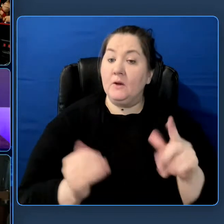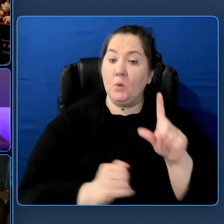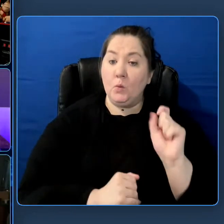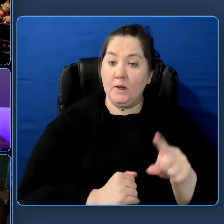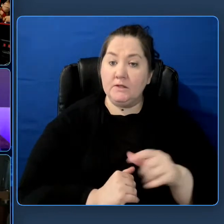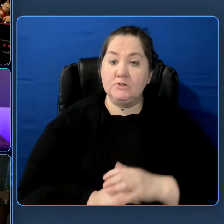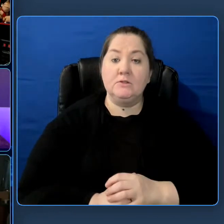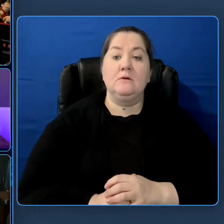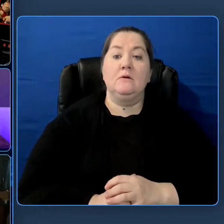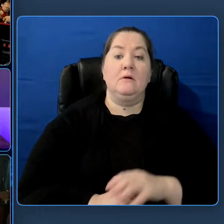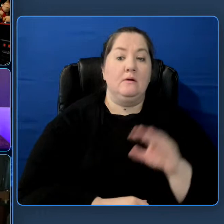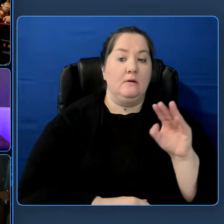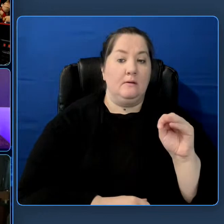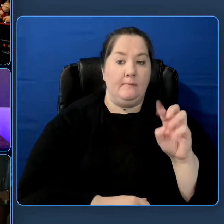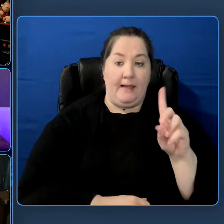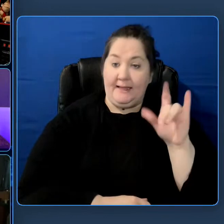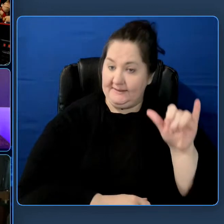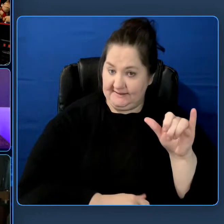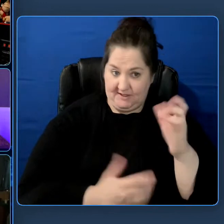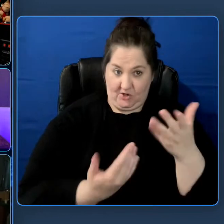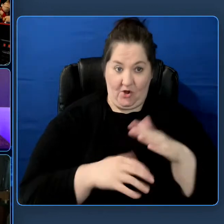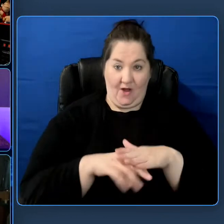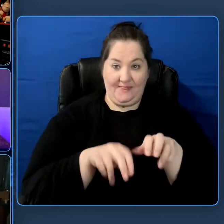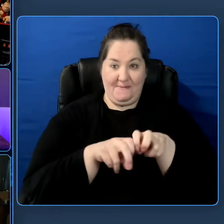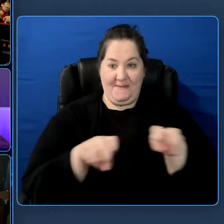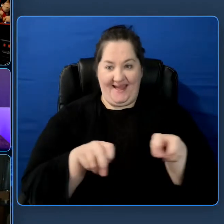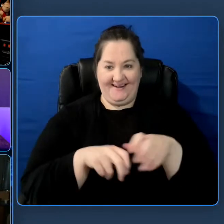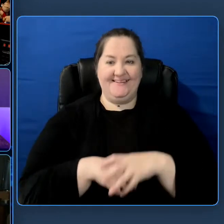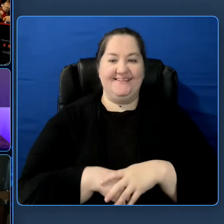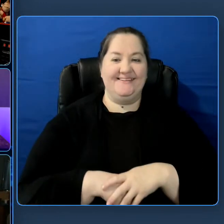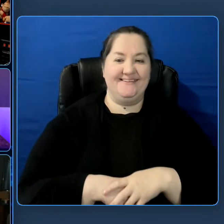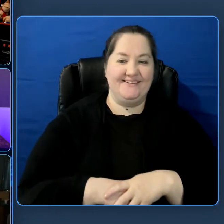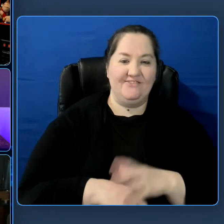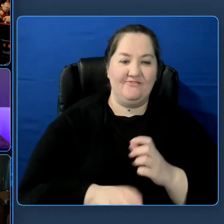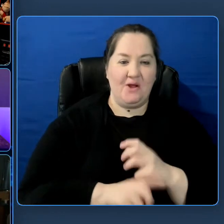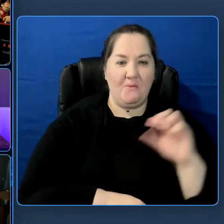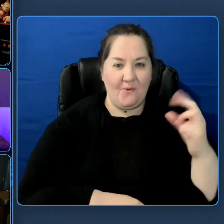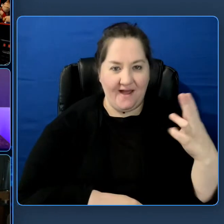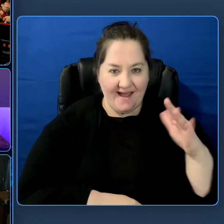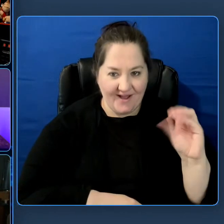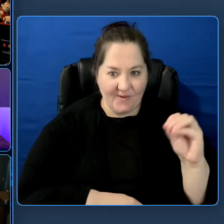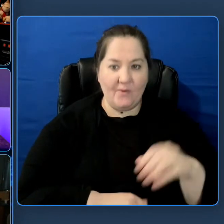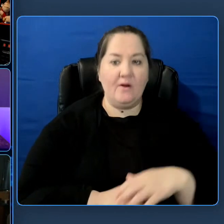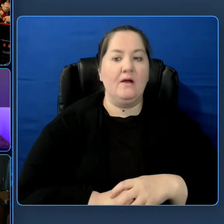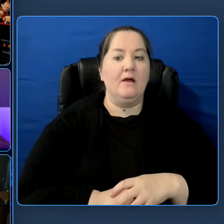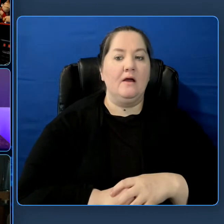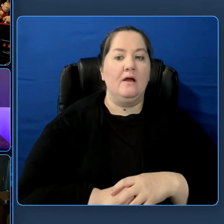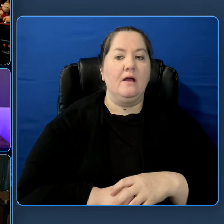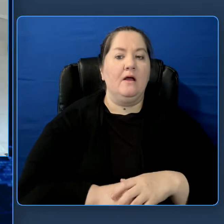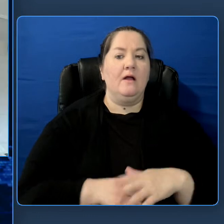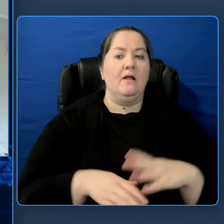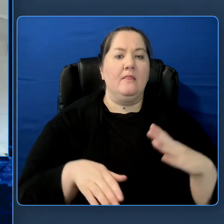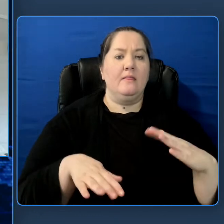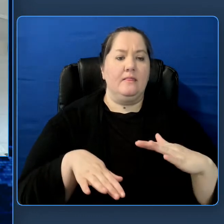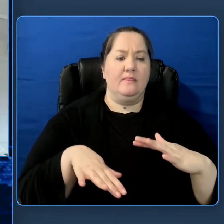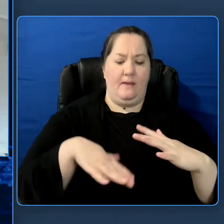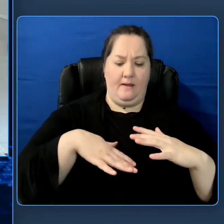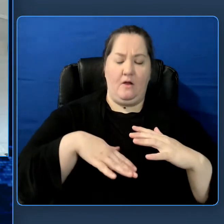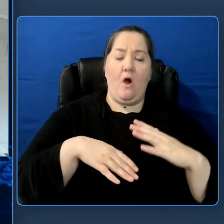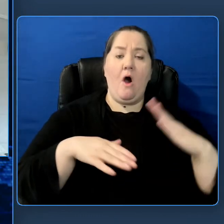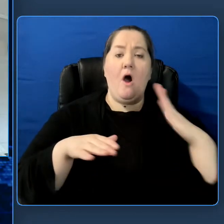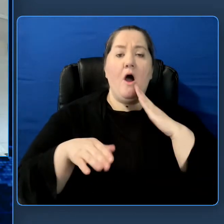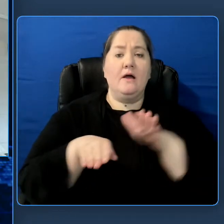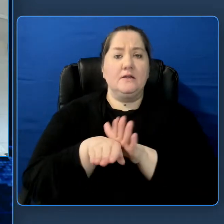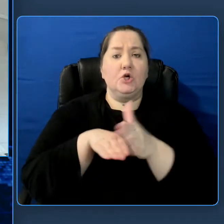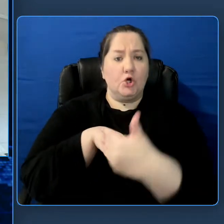question. From Mandy Van Cleve here on our panel and from Monroe, Ohio. Do the curb bumps provide better traction to